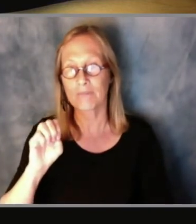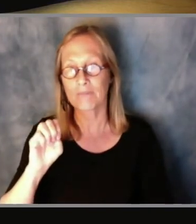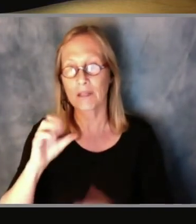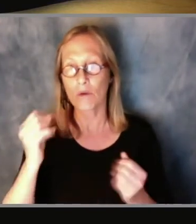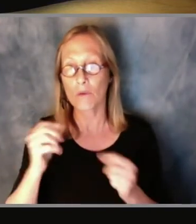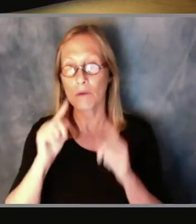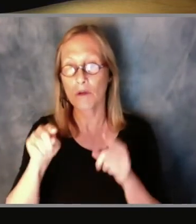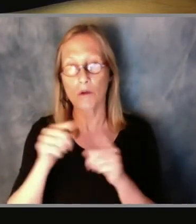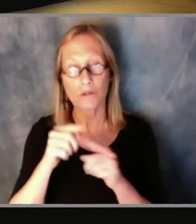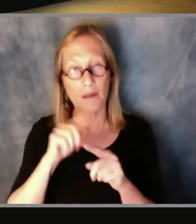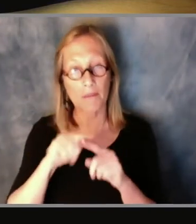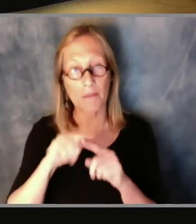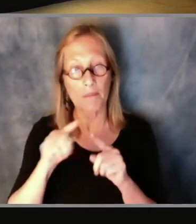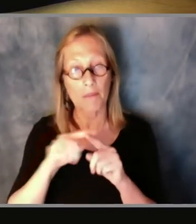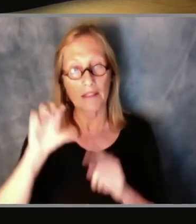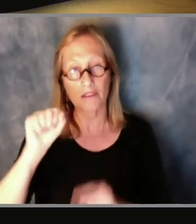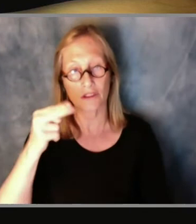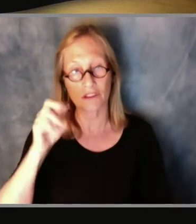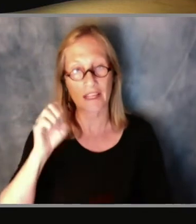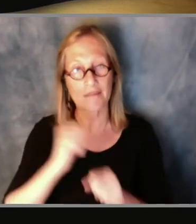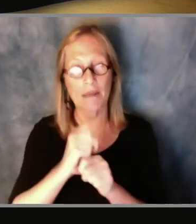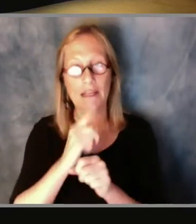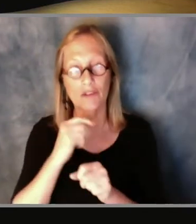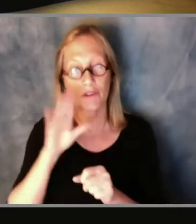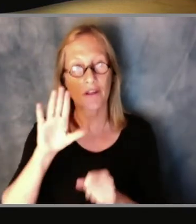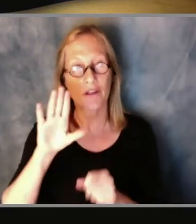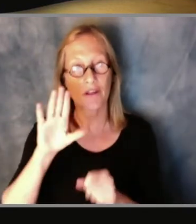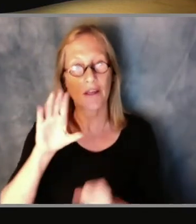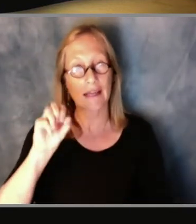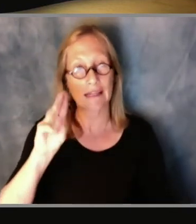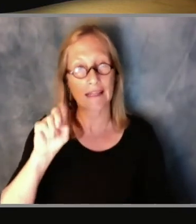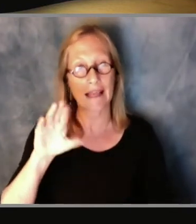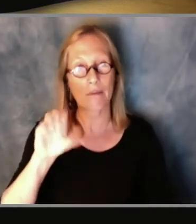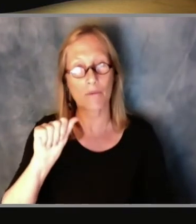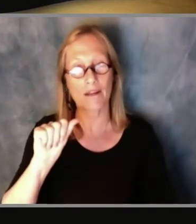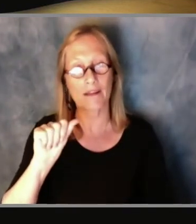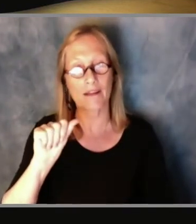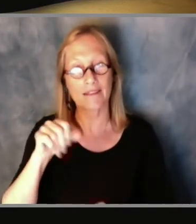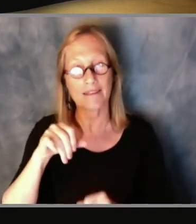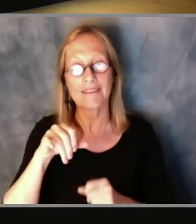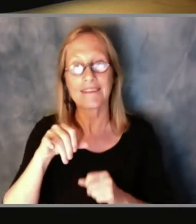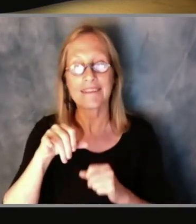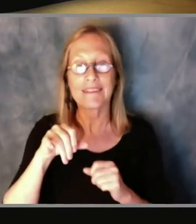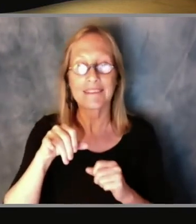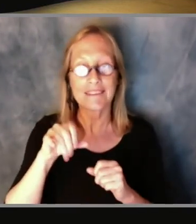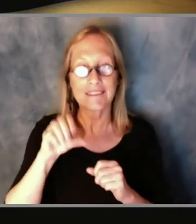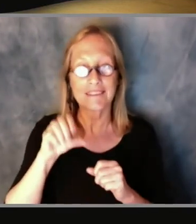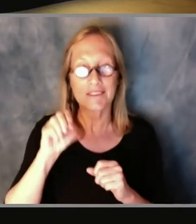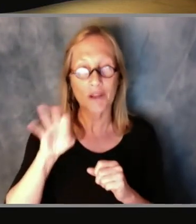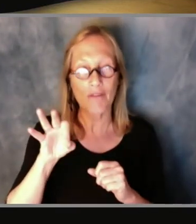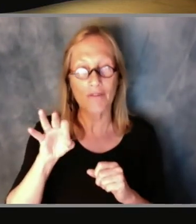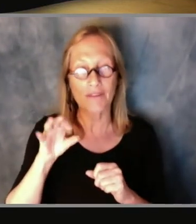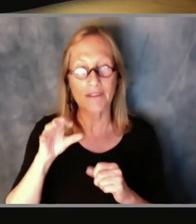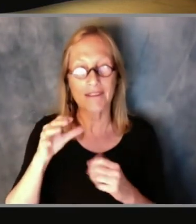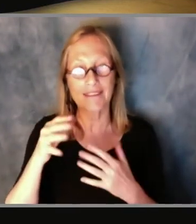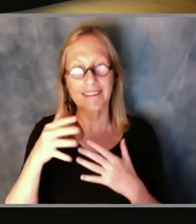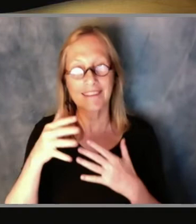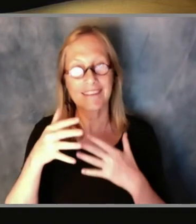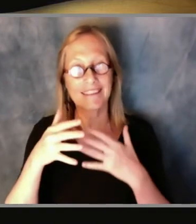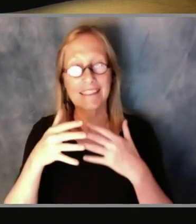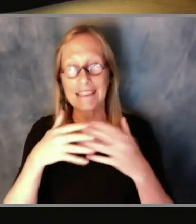your camera off so we can at least see your face, even if we can't you hear hear me?